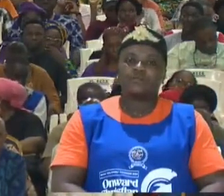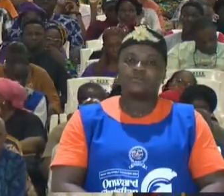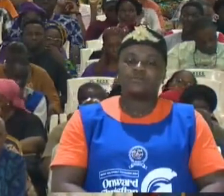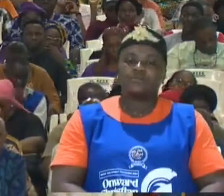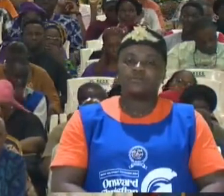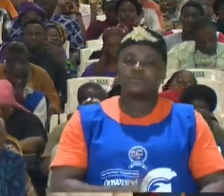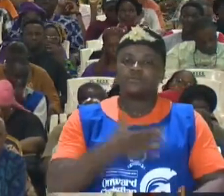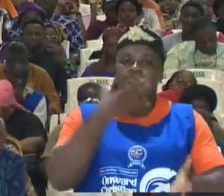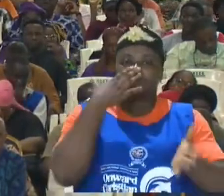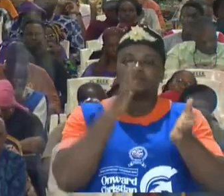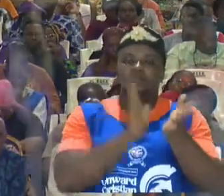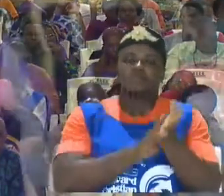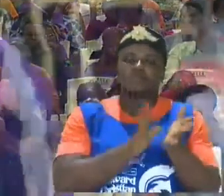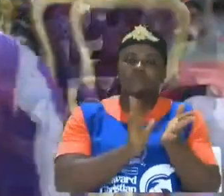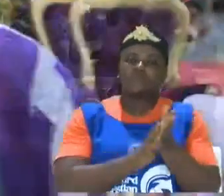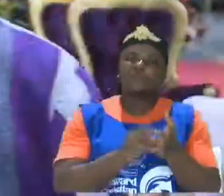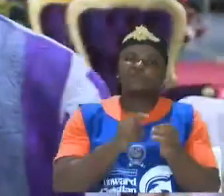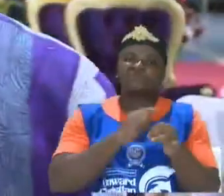Praise the Lord.